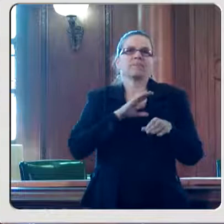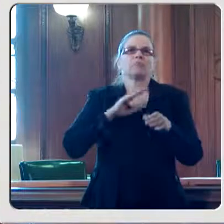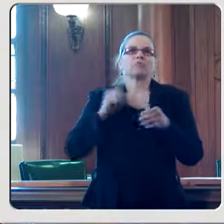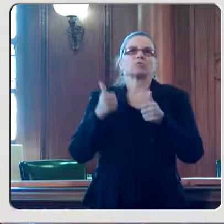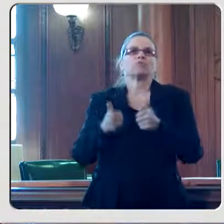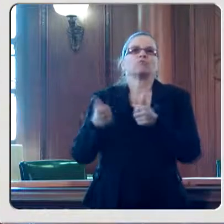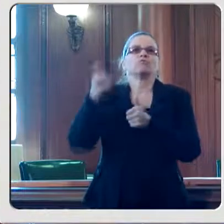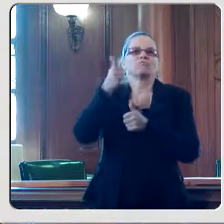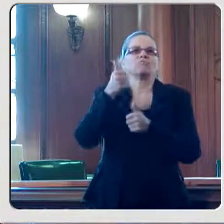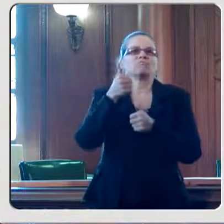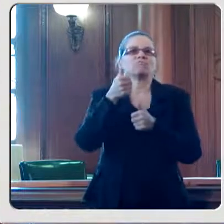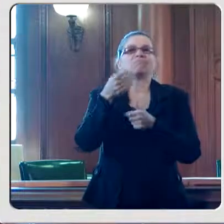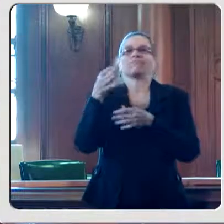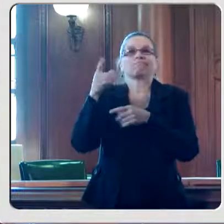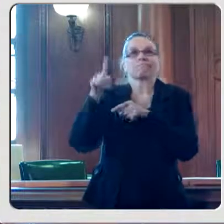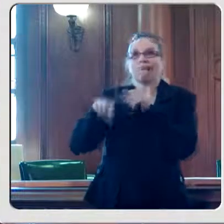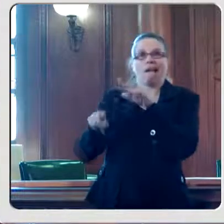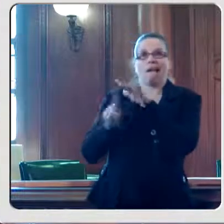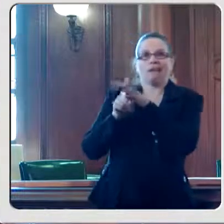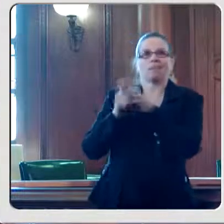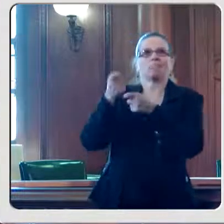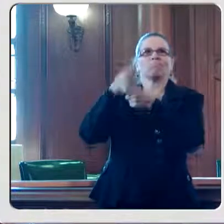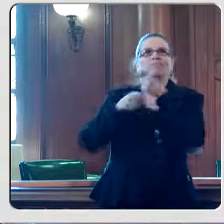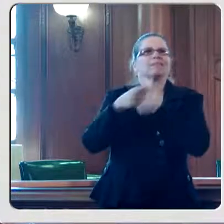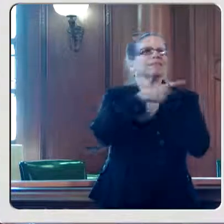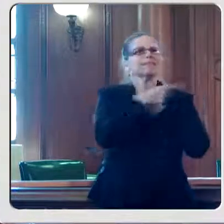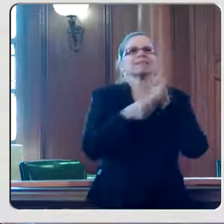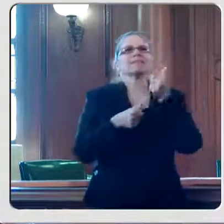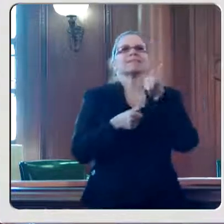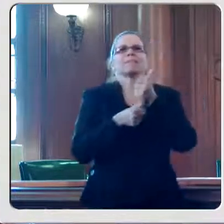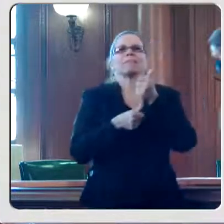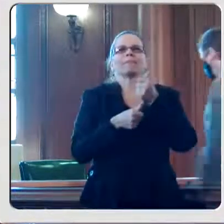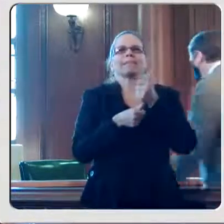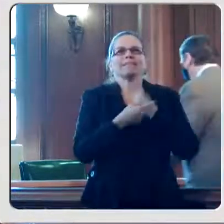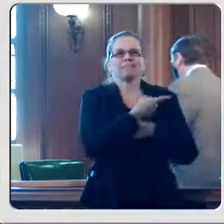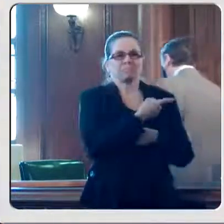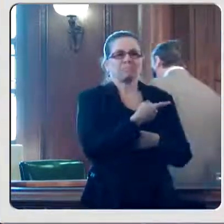this Monday morning is Deputy Chief Stephen Kent.